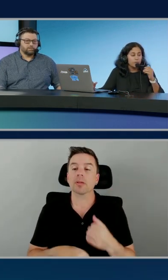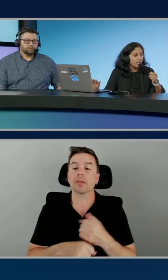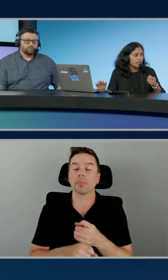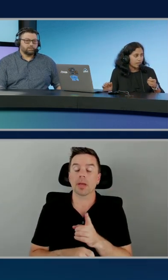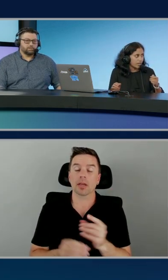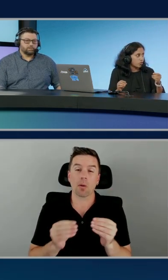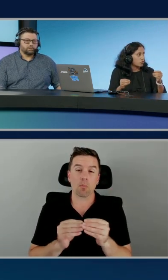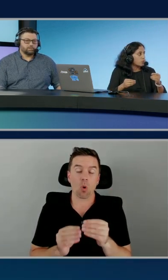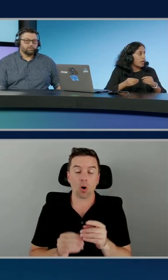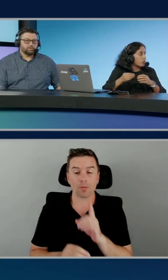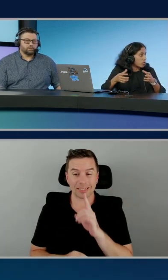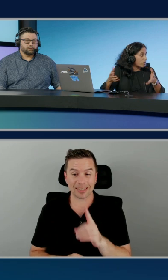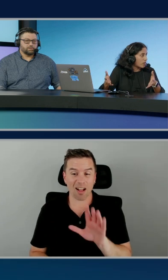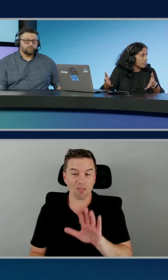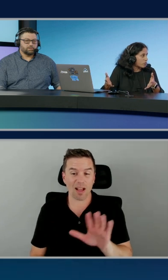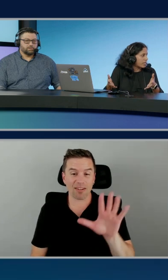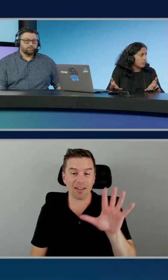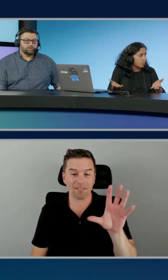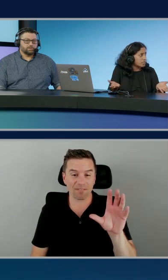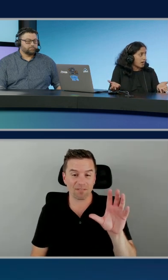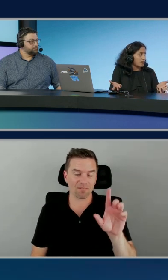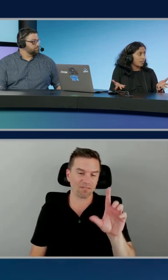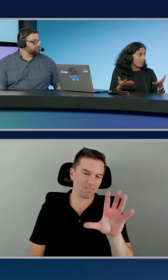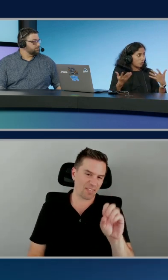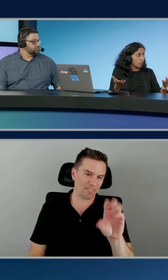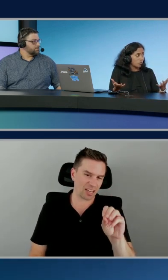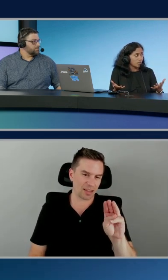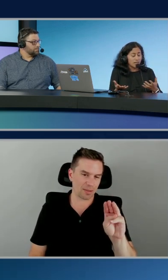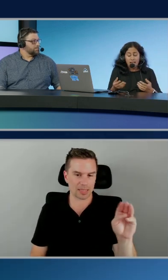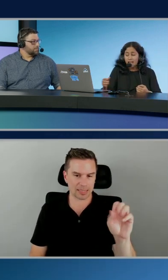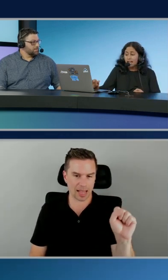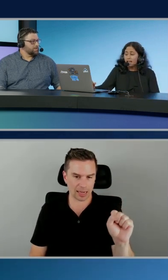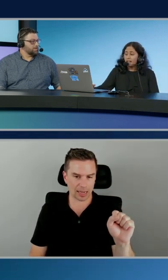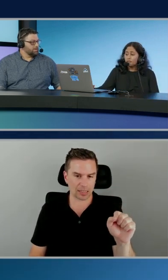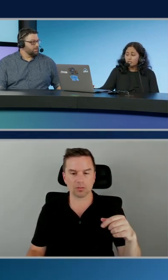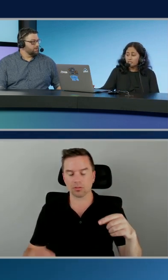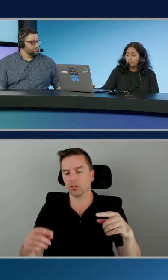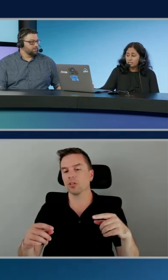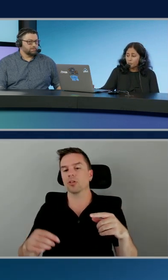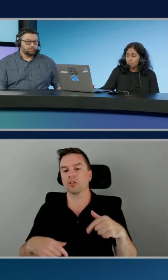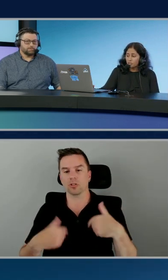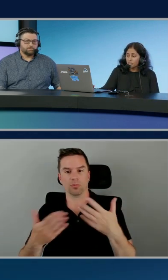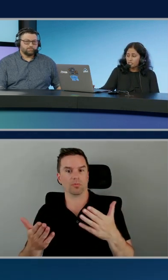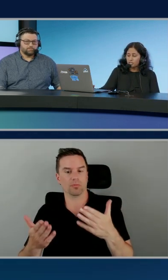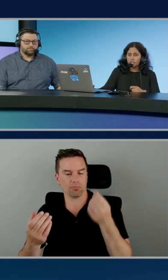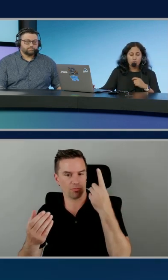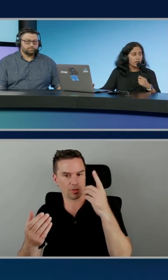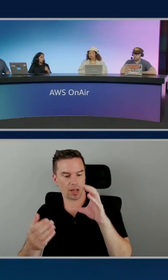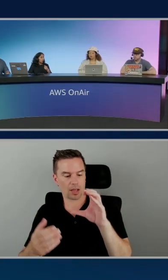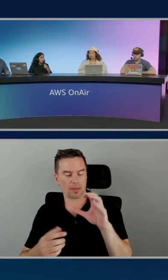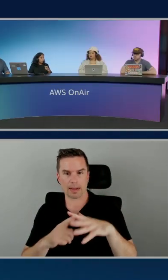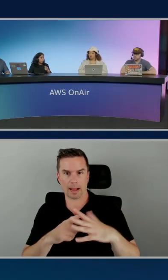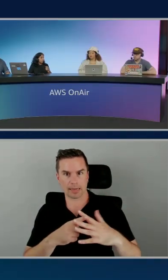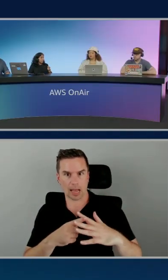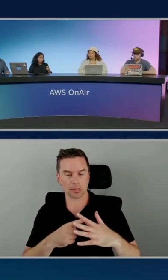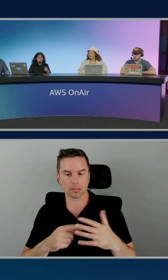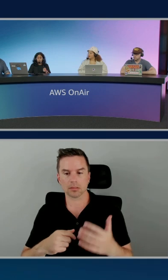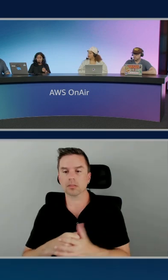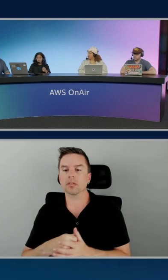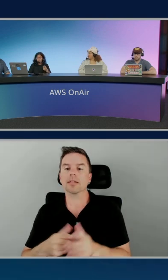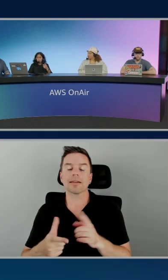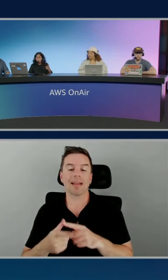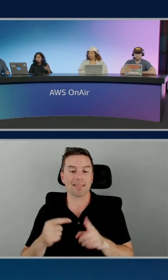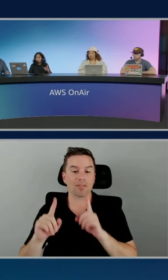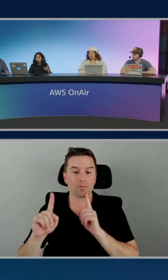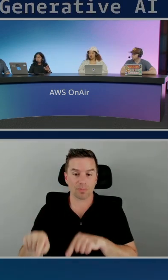50 milliseconds to encode the context we gave, which is hardly anything for a human. And for the response generation, it took around 22 milliseconds per